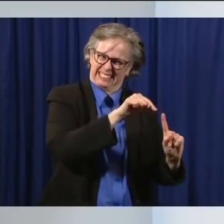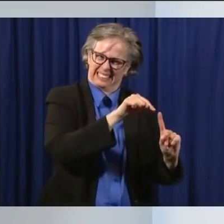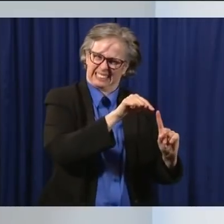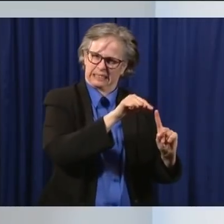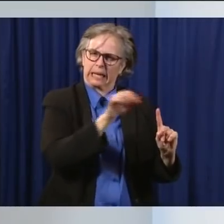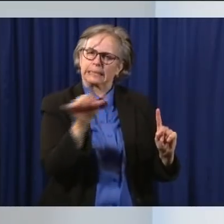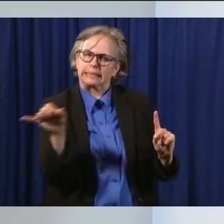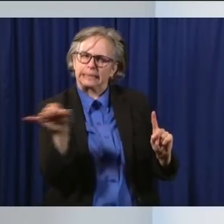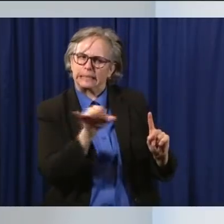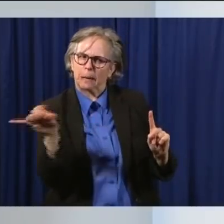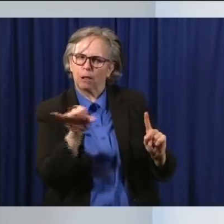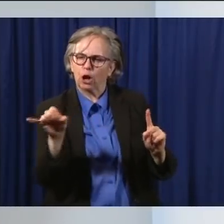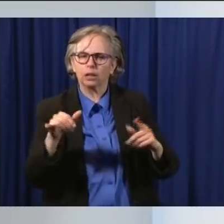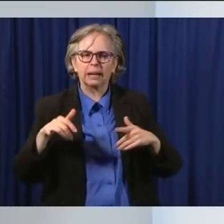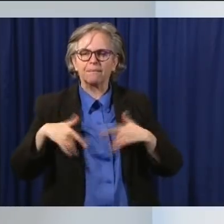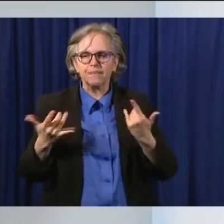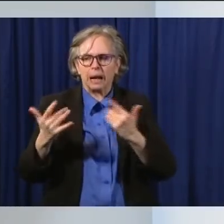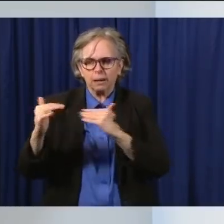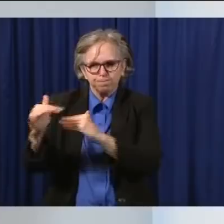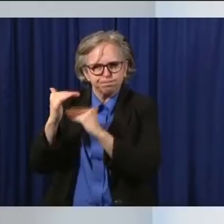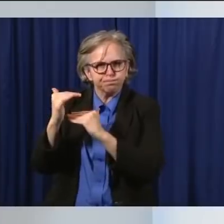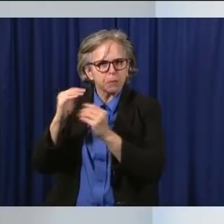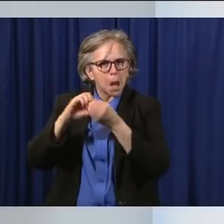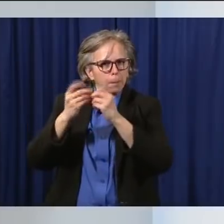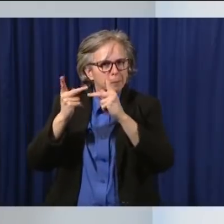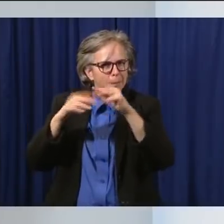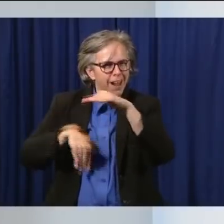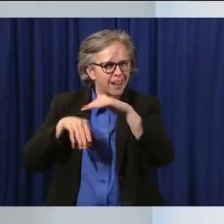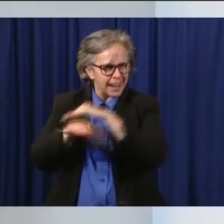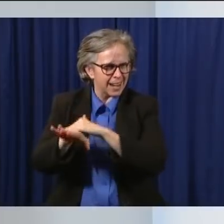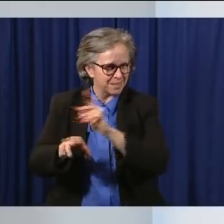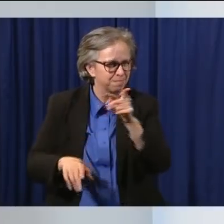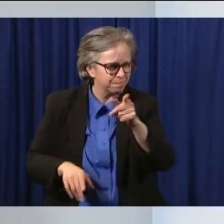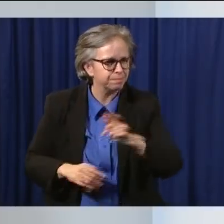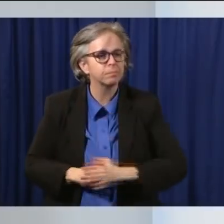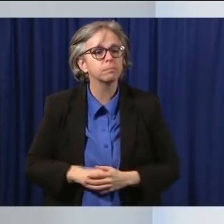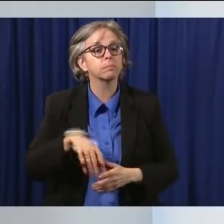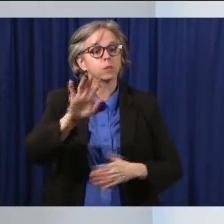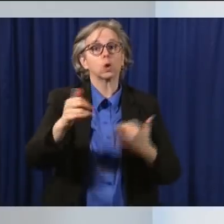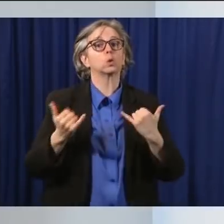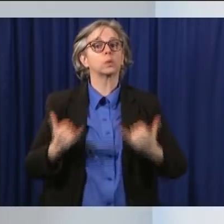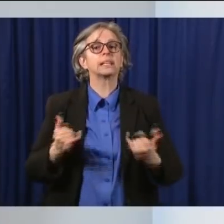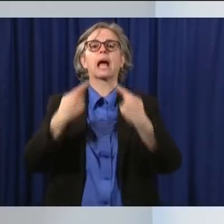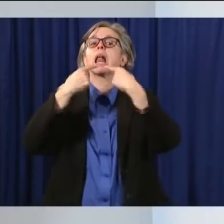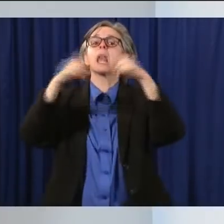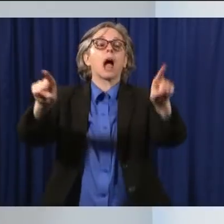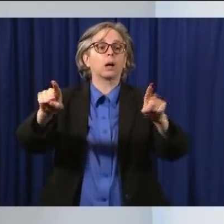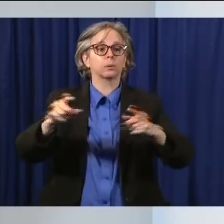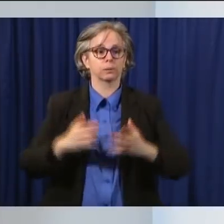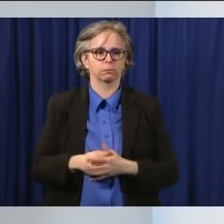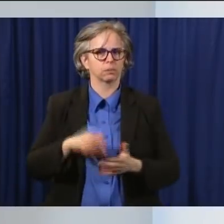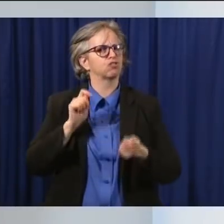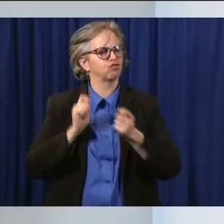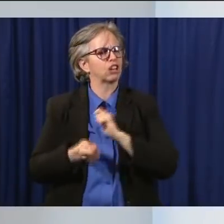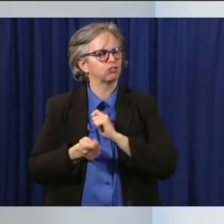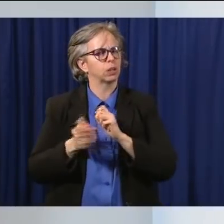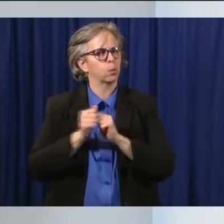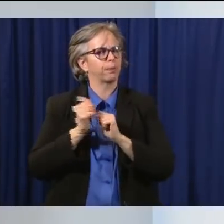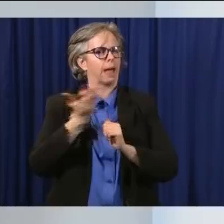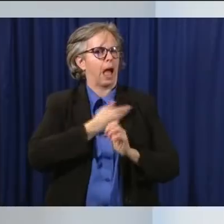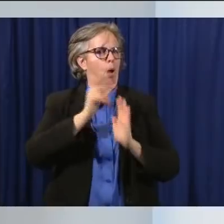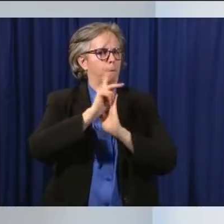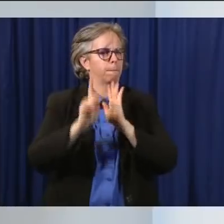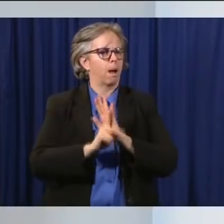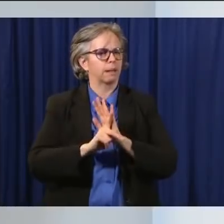when it comes to those receptions. Today, we are announcing a modification, a change to that policy. Catering